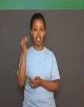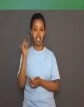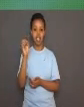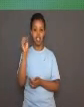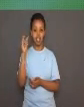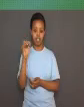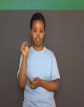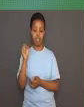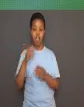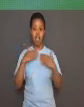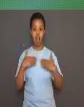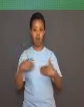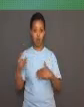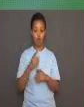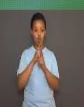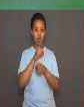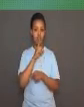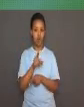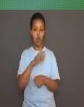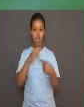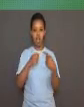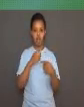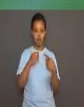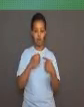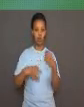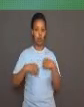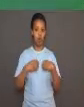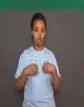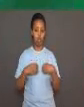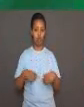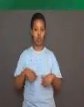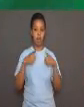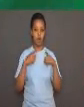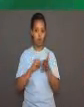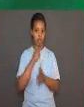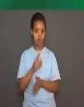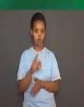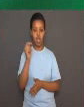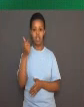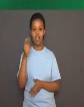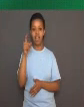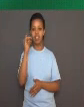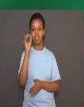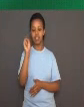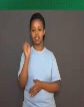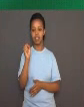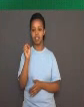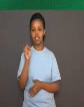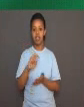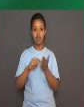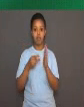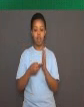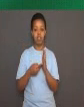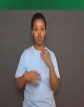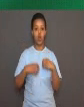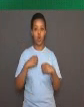physical responses to the environment of an organism. Taxis refers to an